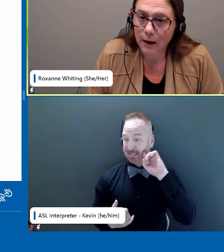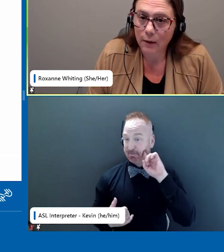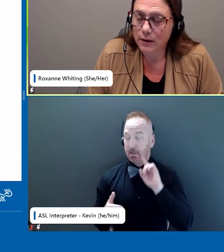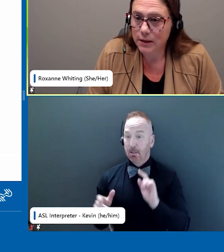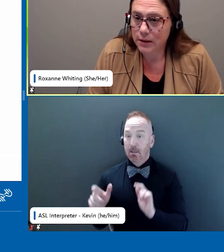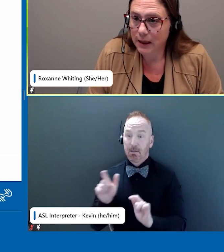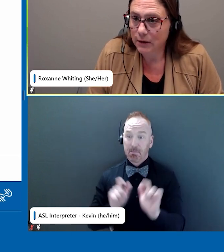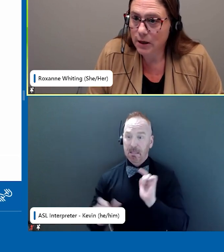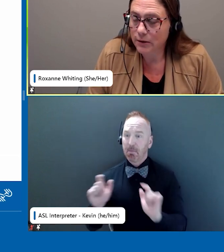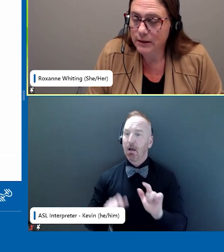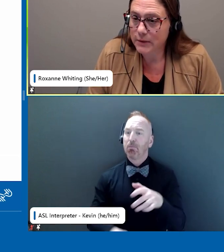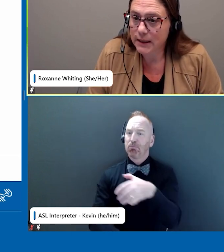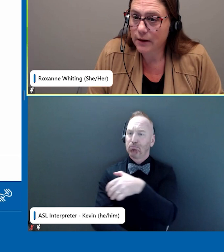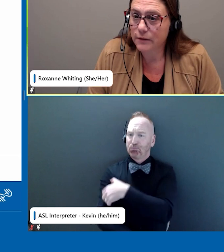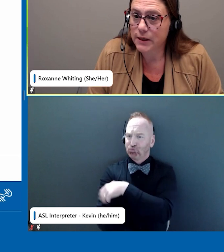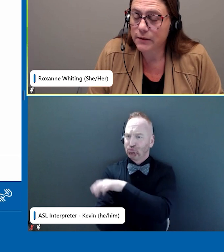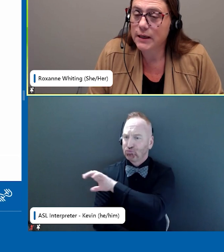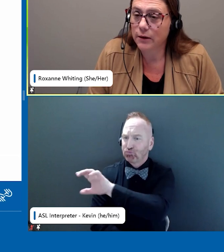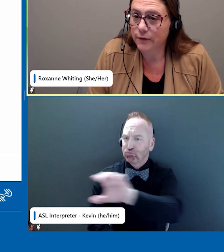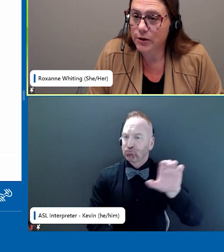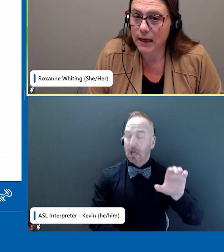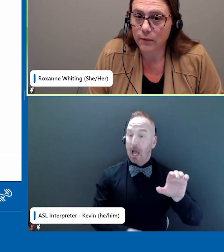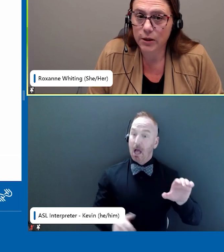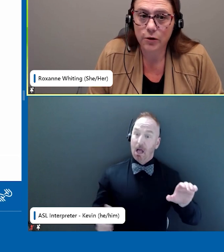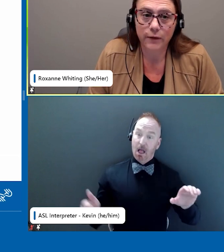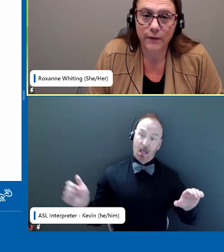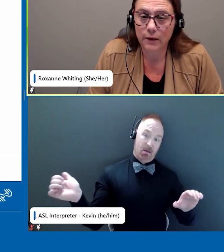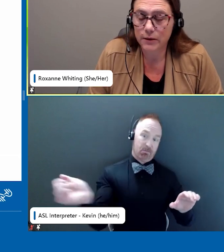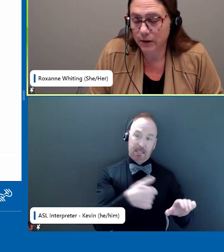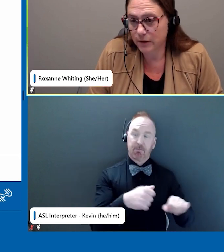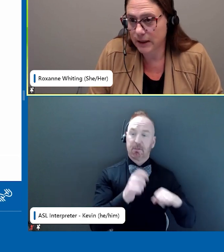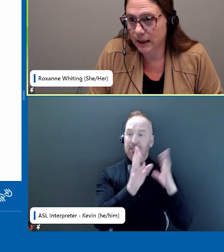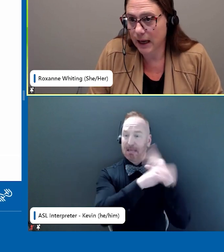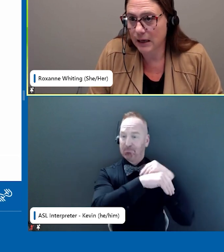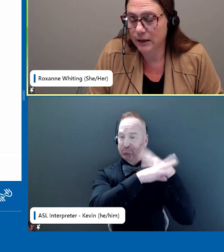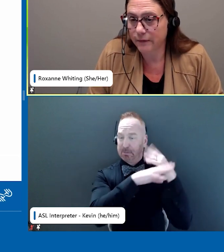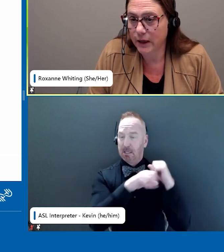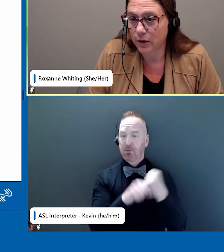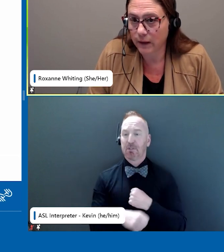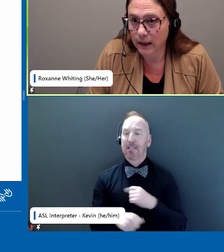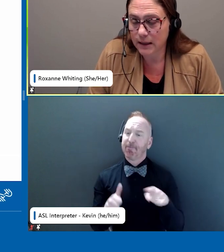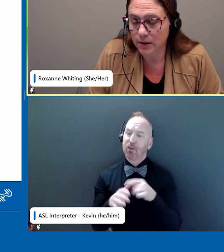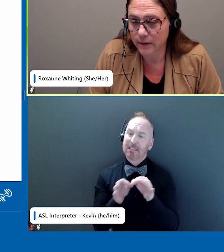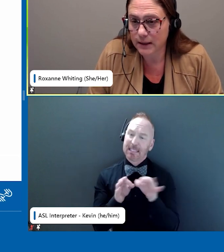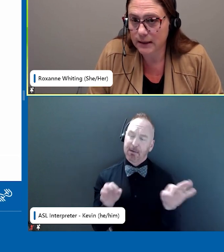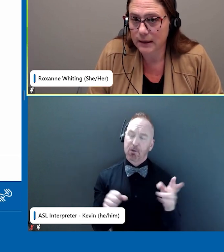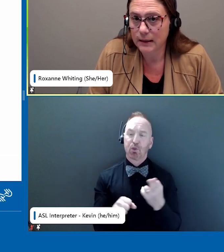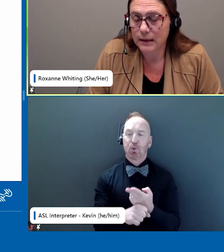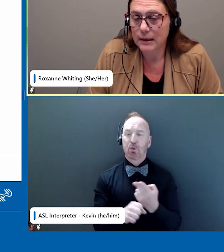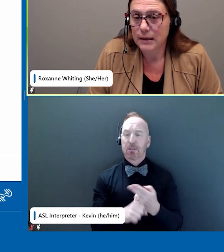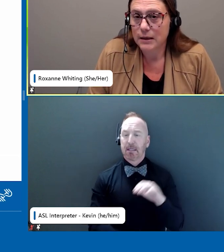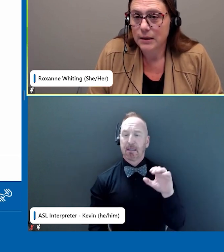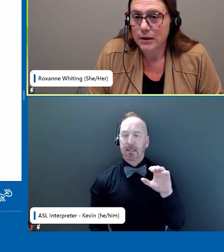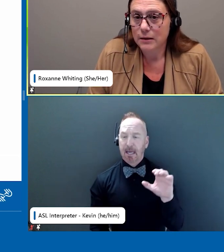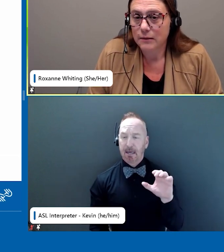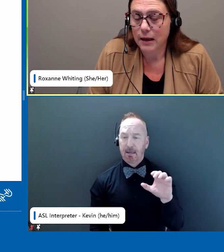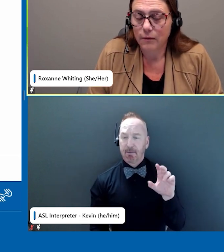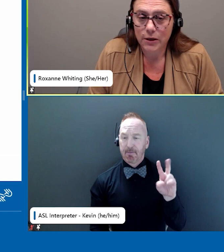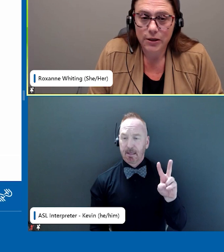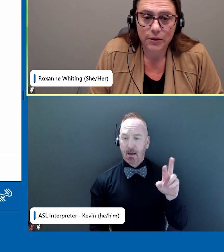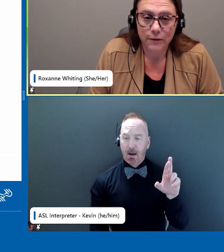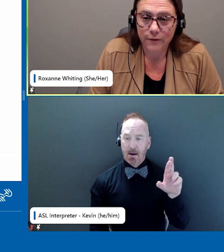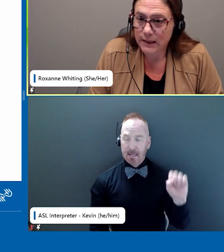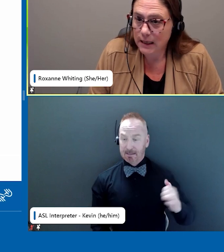are empowered to make those calls themselves using their first language over video. So using Canada Video Relay Service,